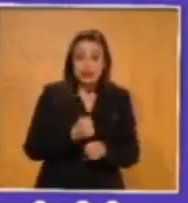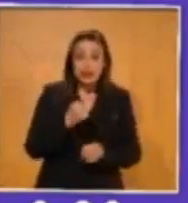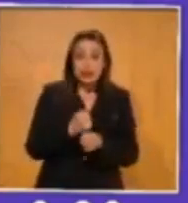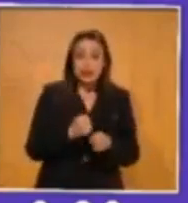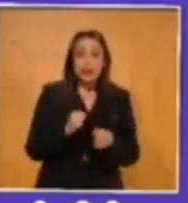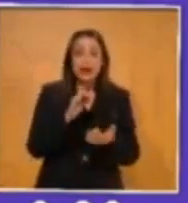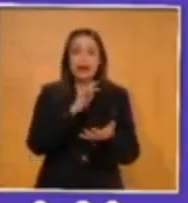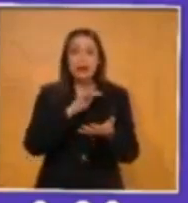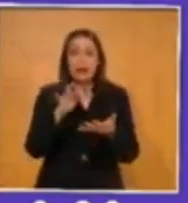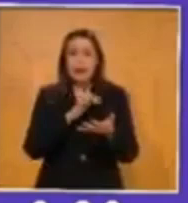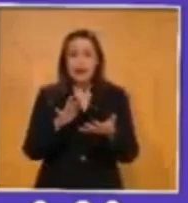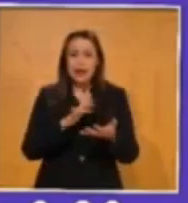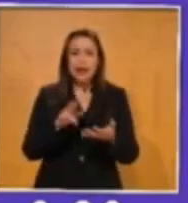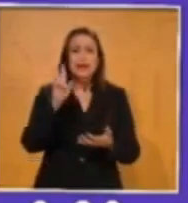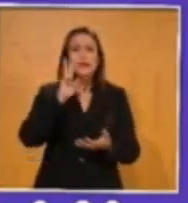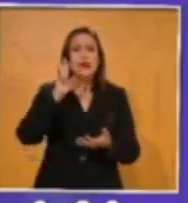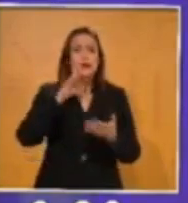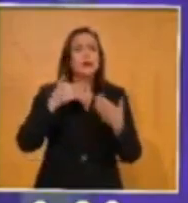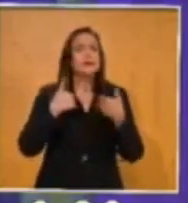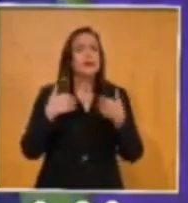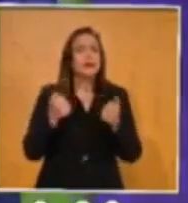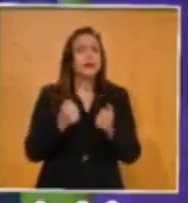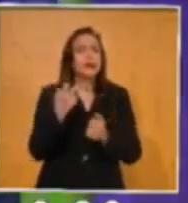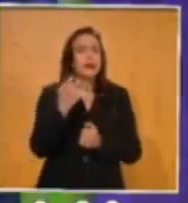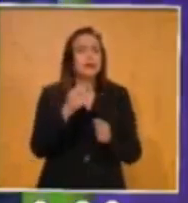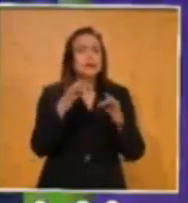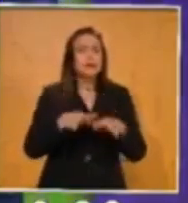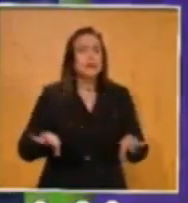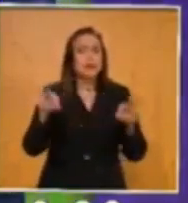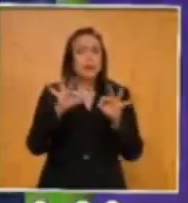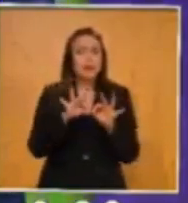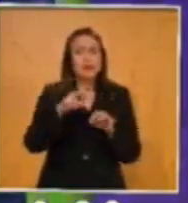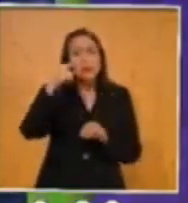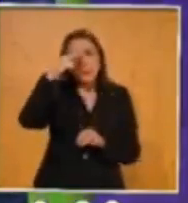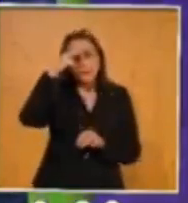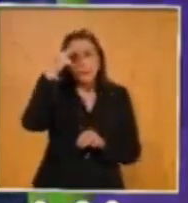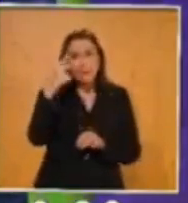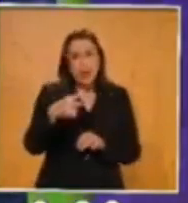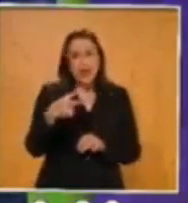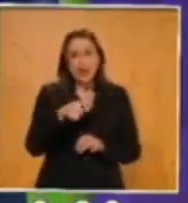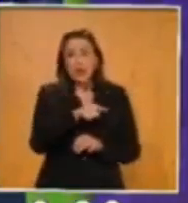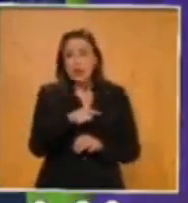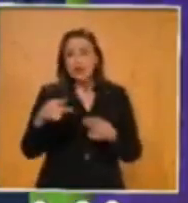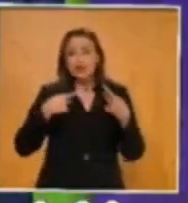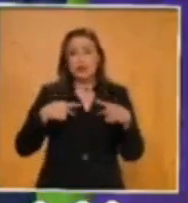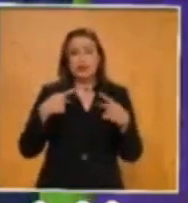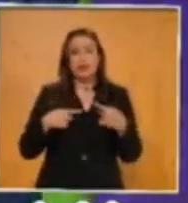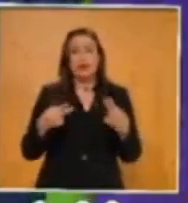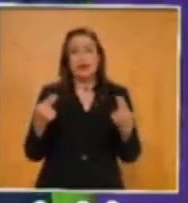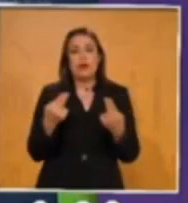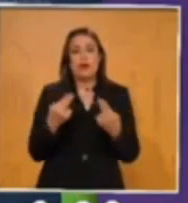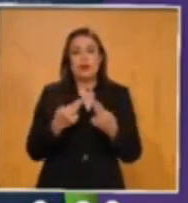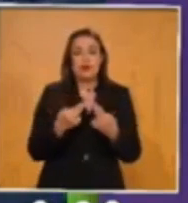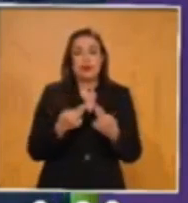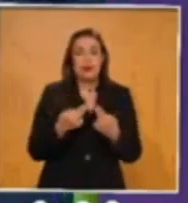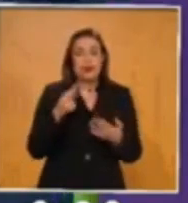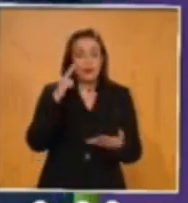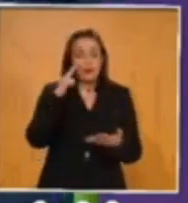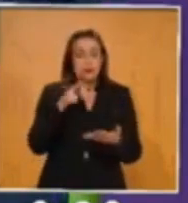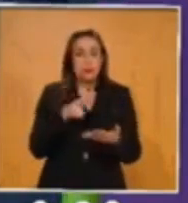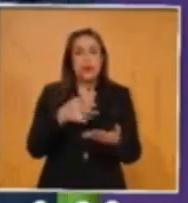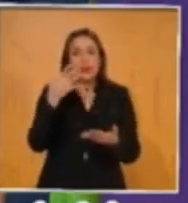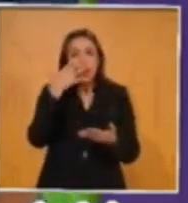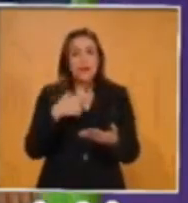reading comprehension. Very important. Mexico needs people with the habit of